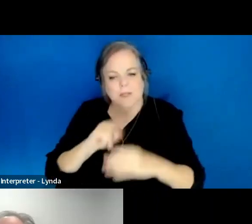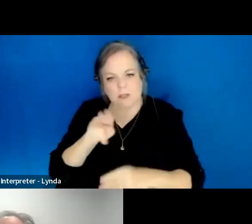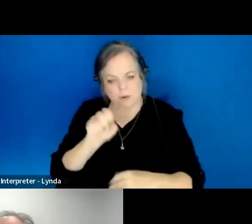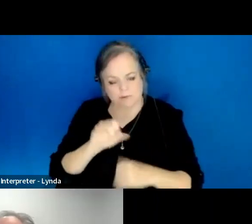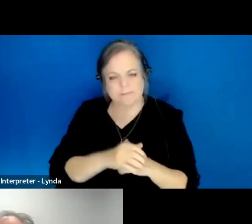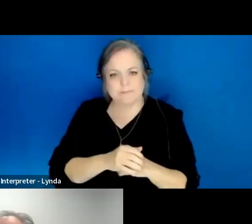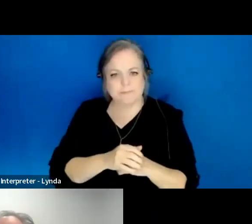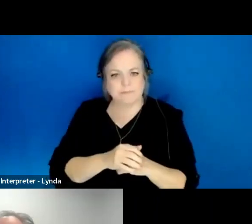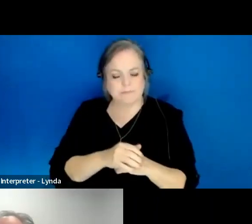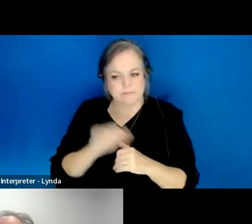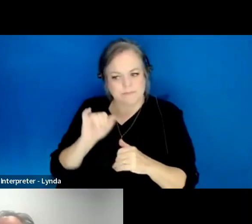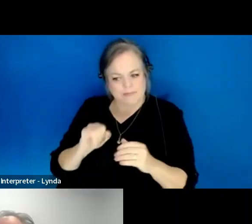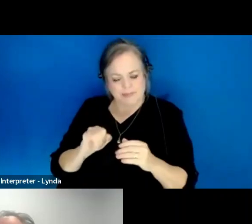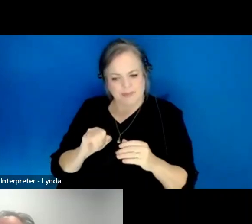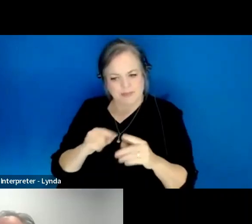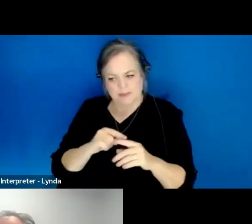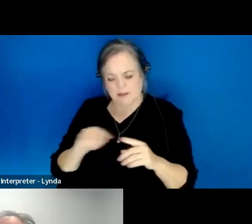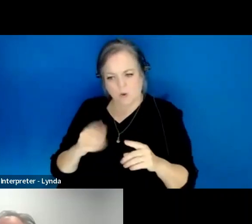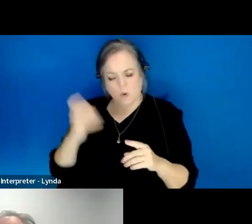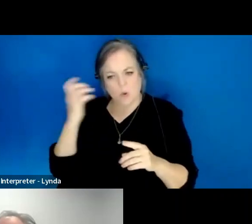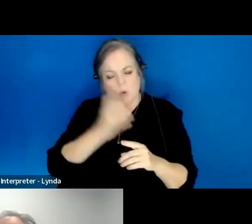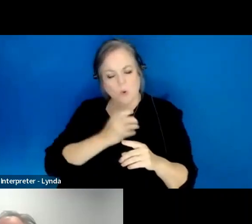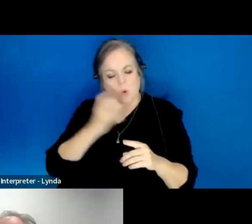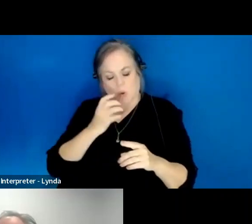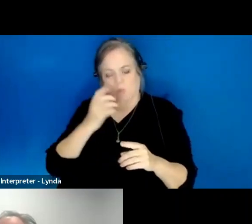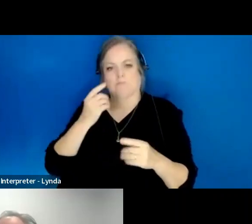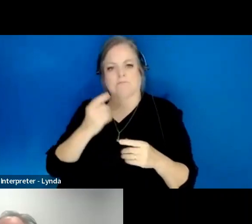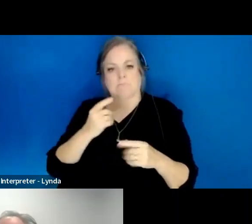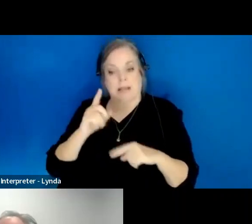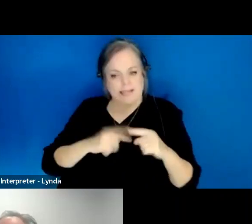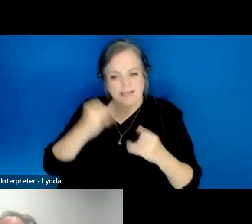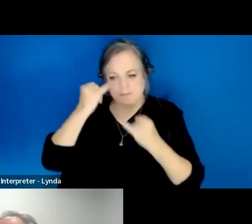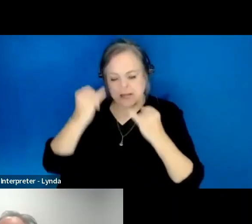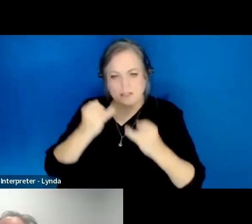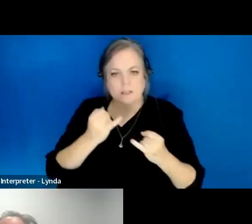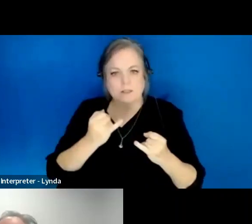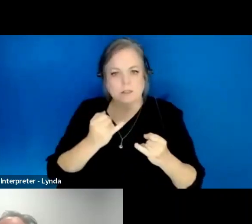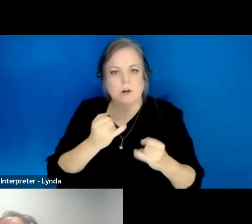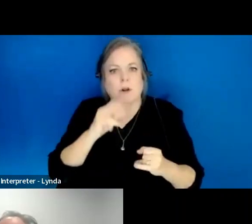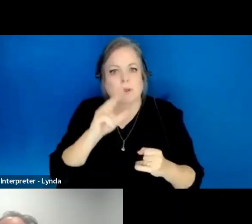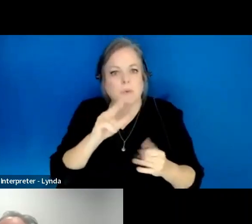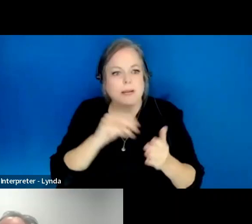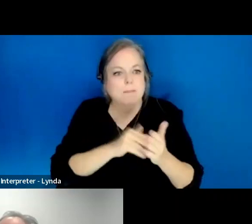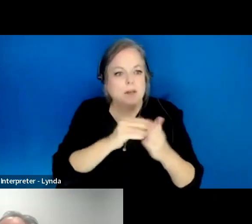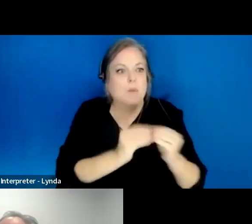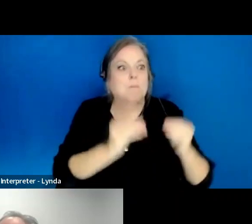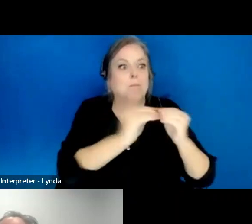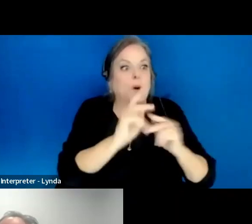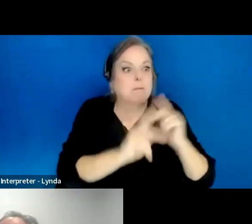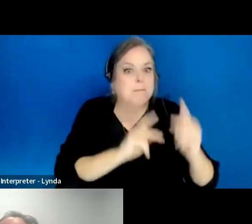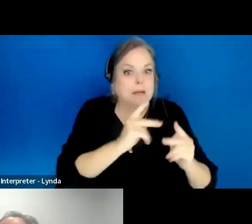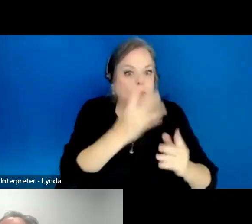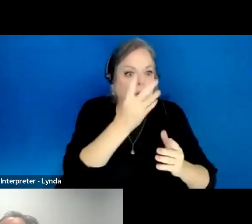that statistic is mind-blowing to me because I could not imagine losing another 3 million people over the 1.2 that we've